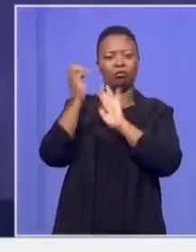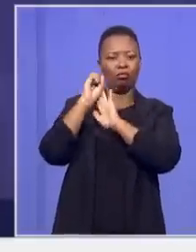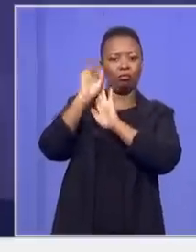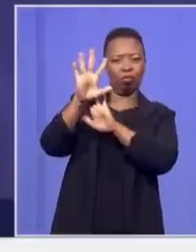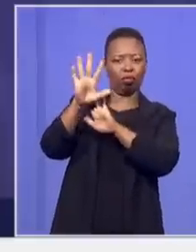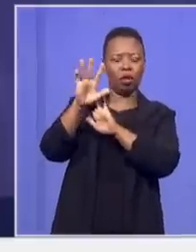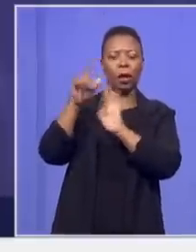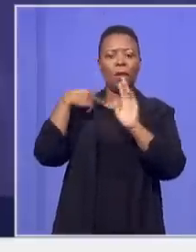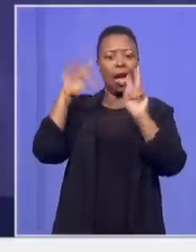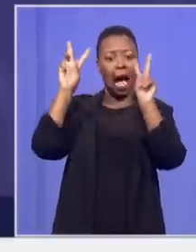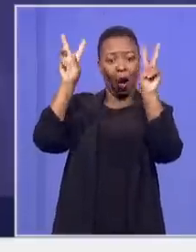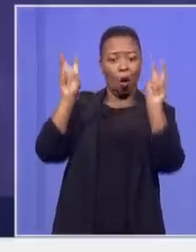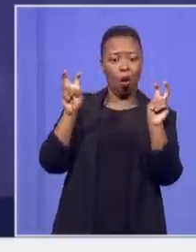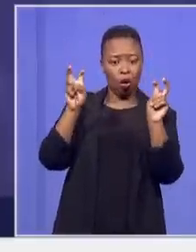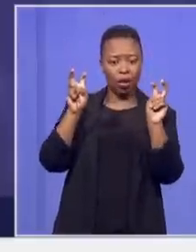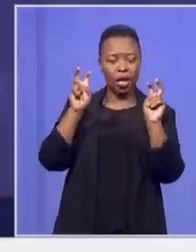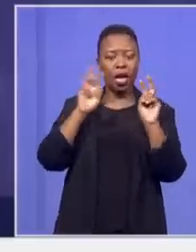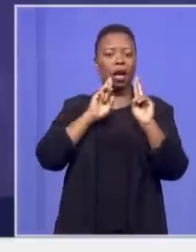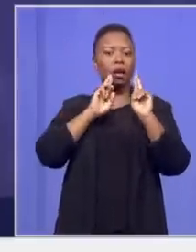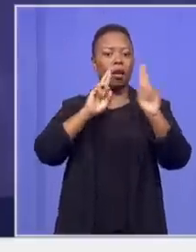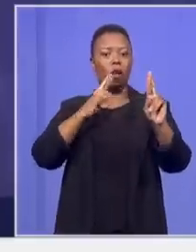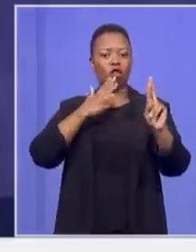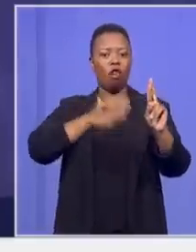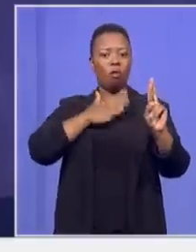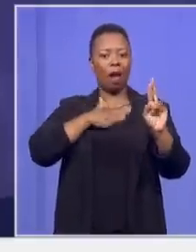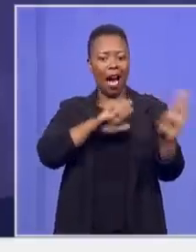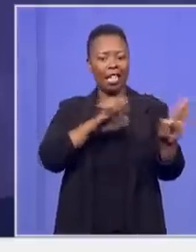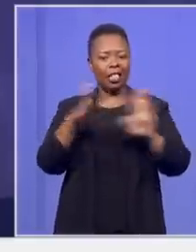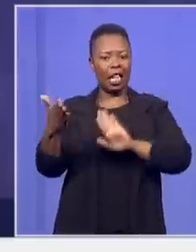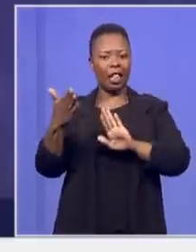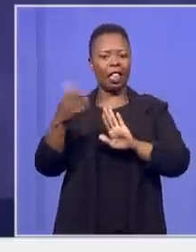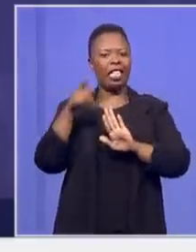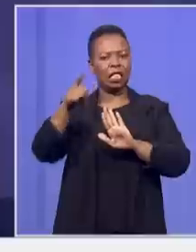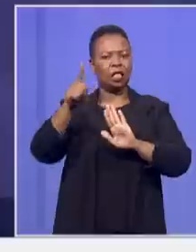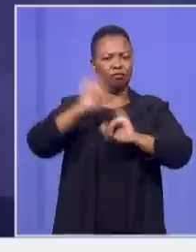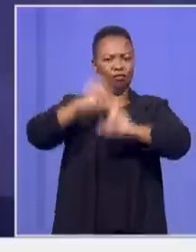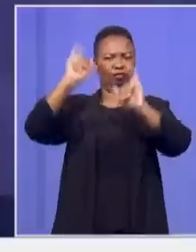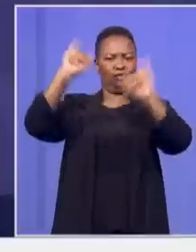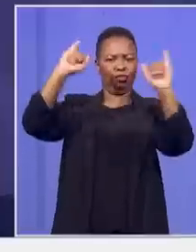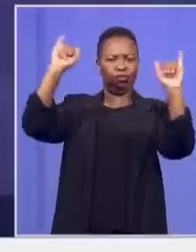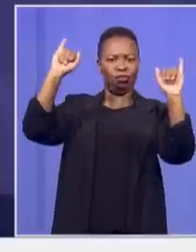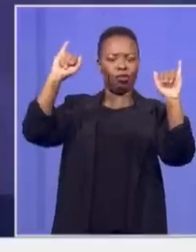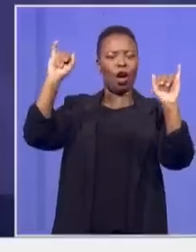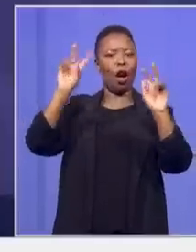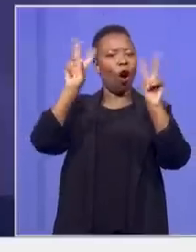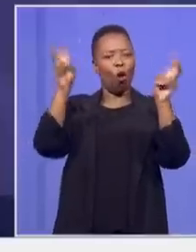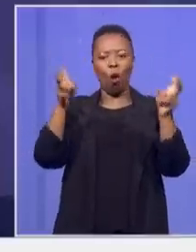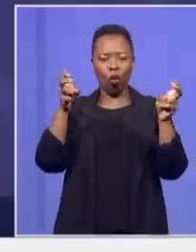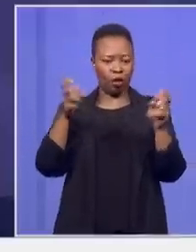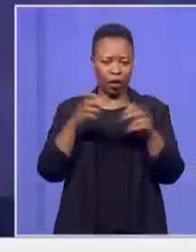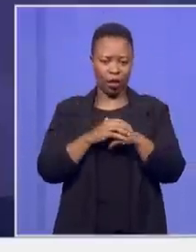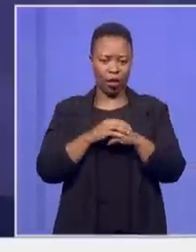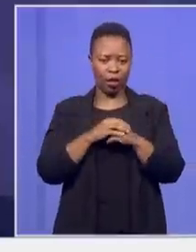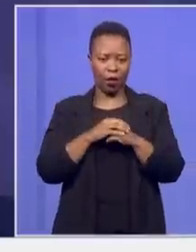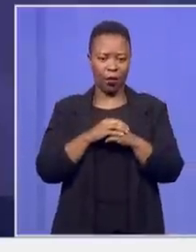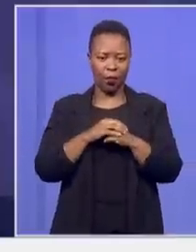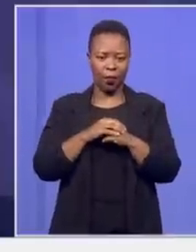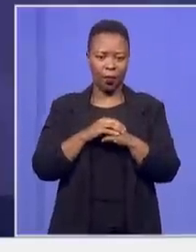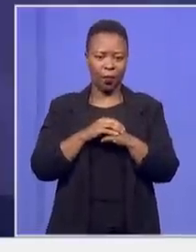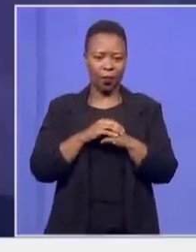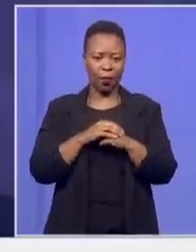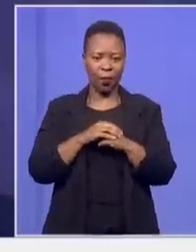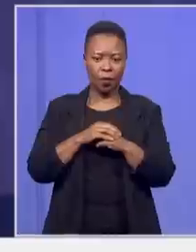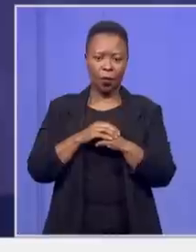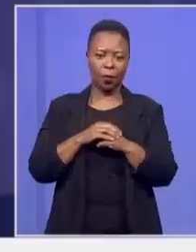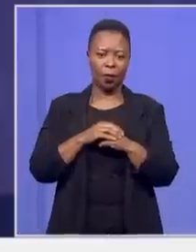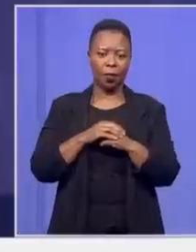quote, "The reports of my death are greatly exaggerated," unquote. And just as the reports of the